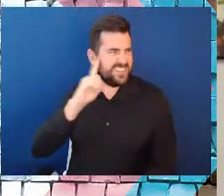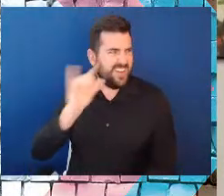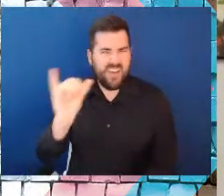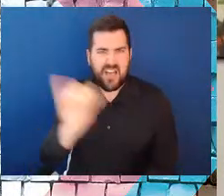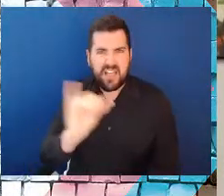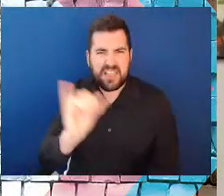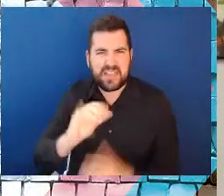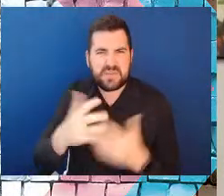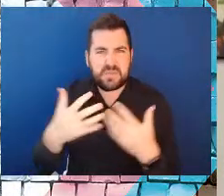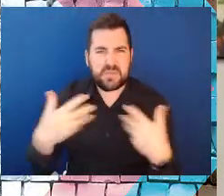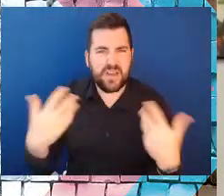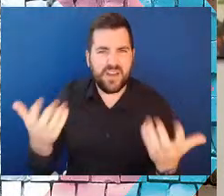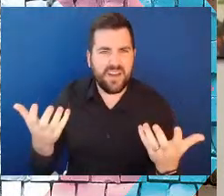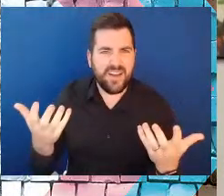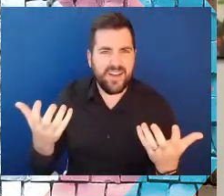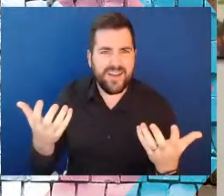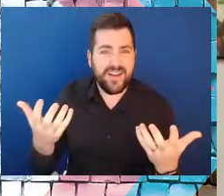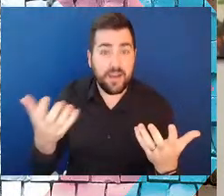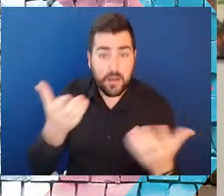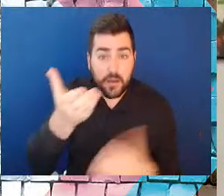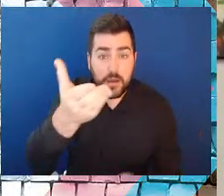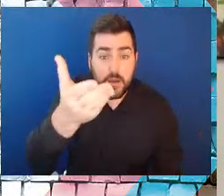A sloth makes.